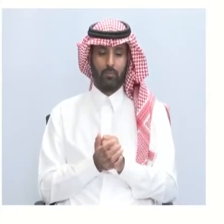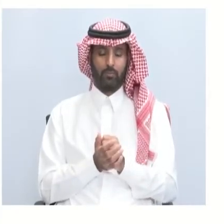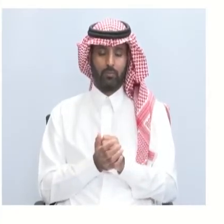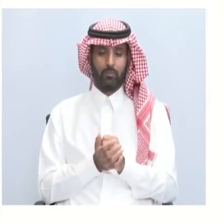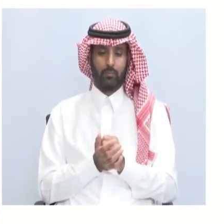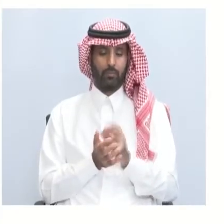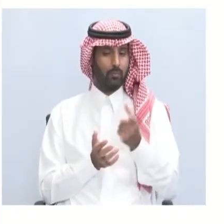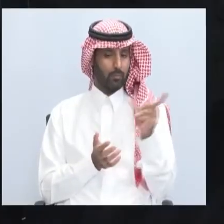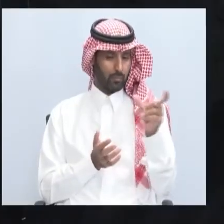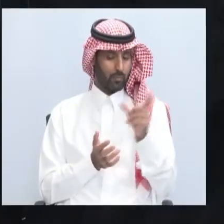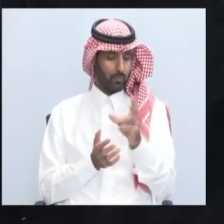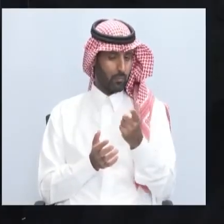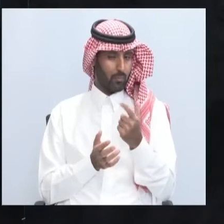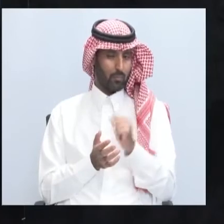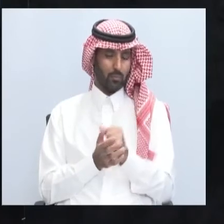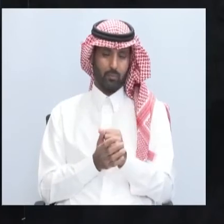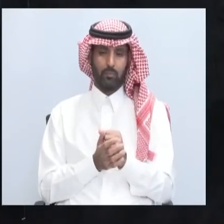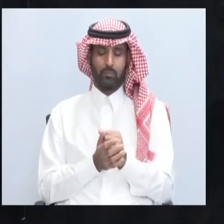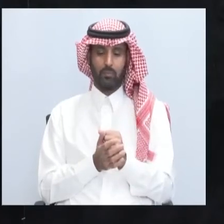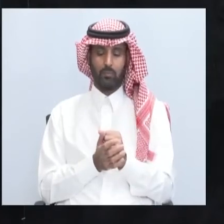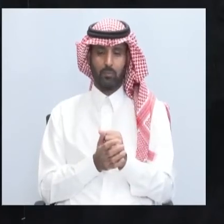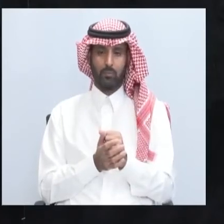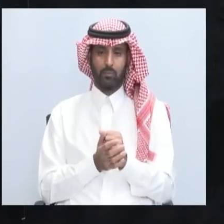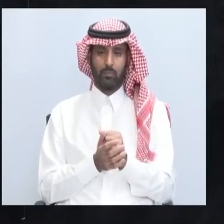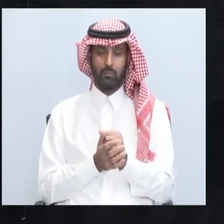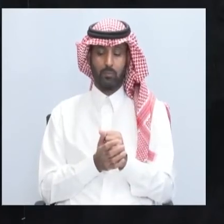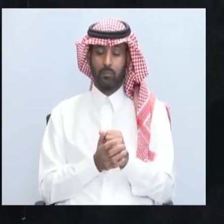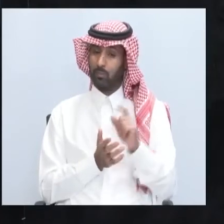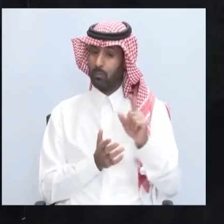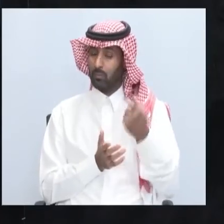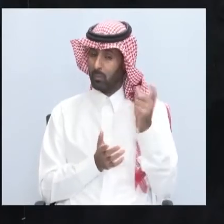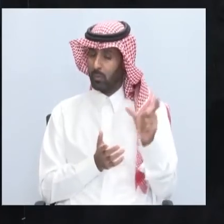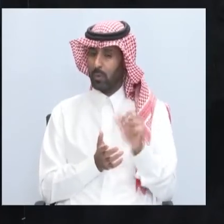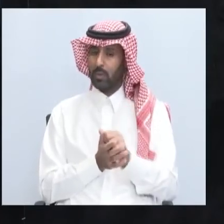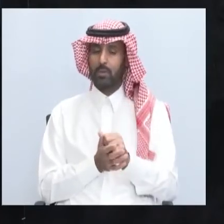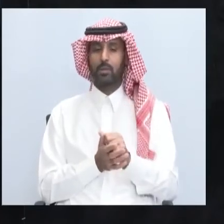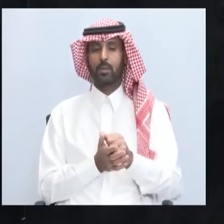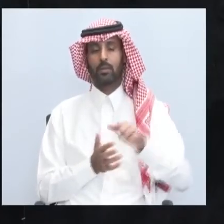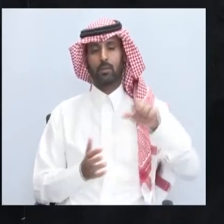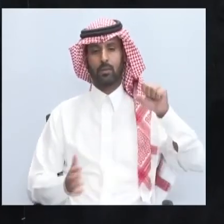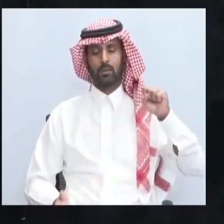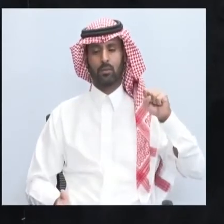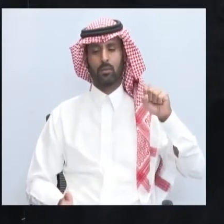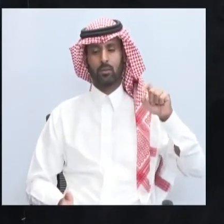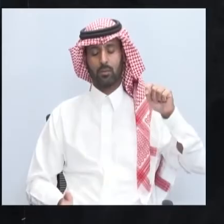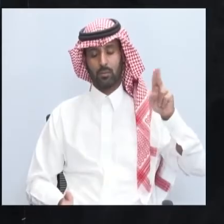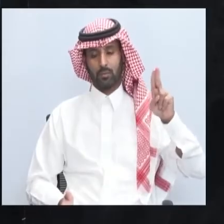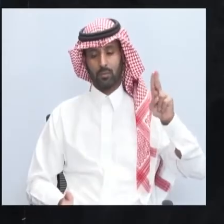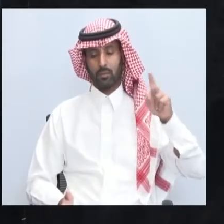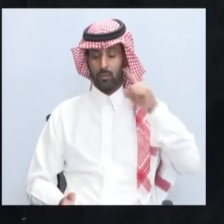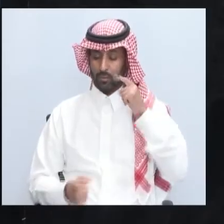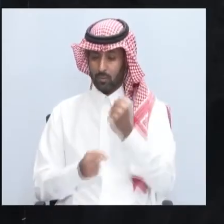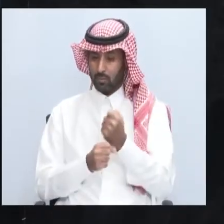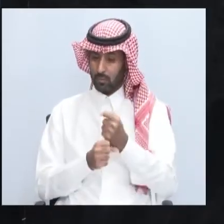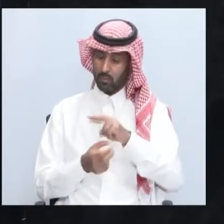S-T-A-N-T-N-O-C-E-S-T. So this is a little bit long. Can you figure out the correct word here? The person who